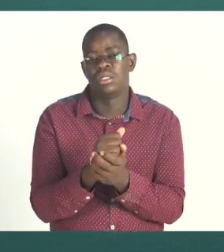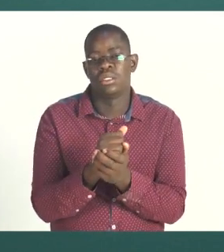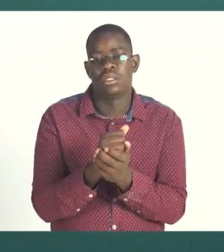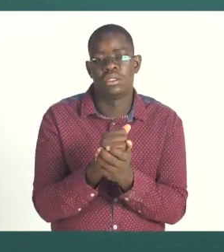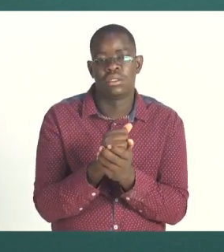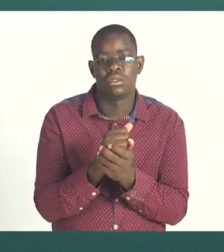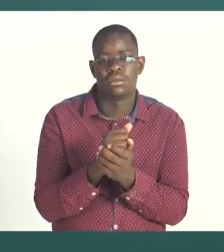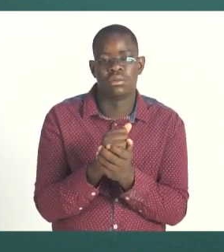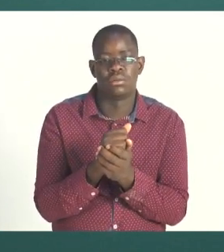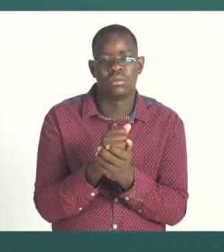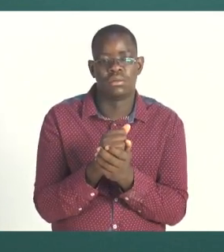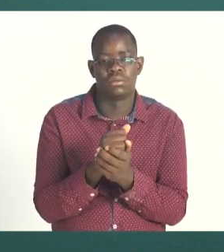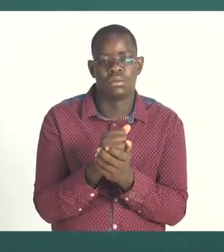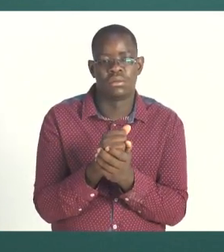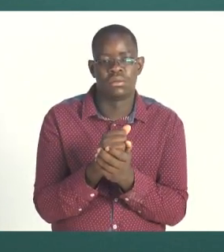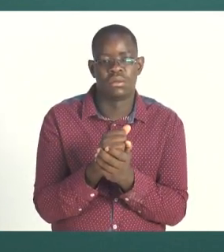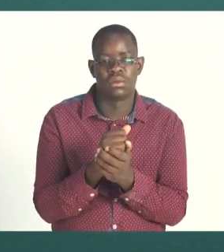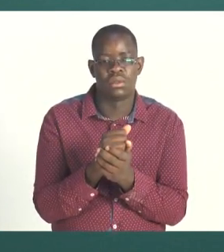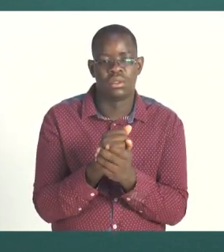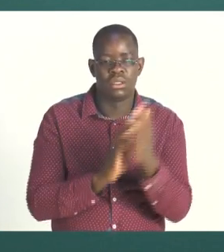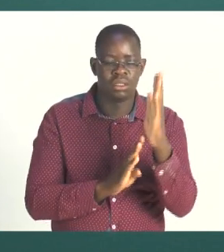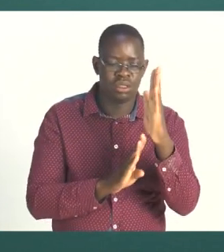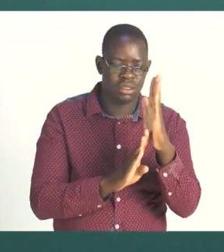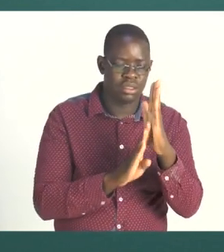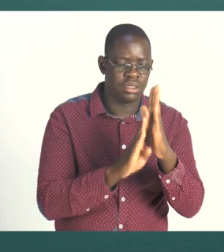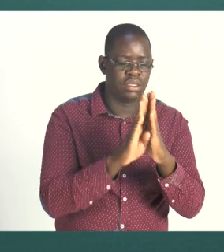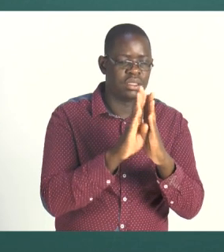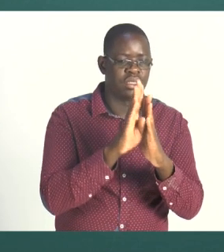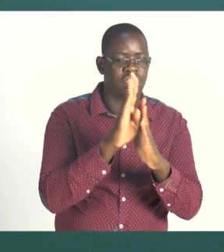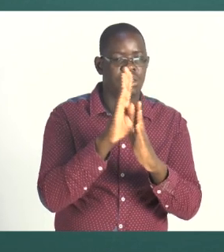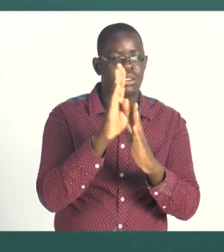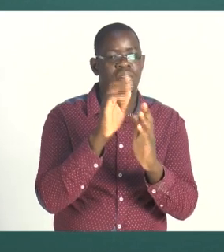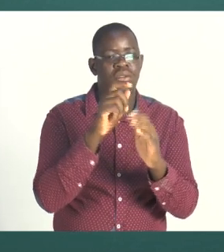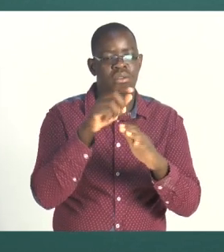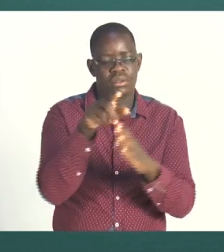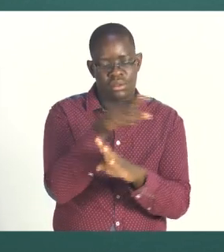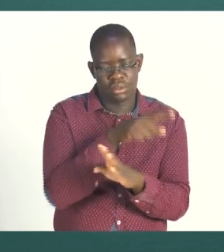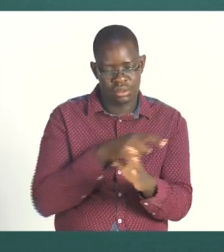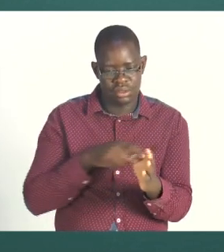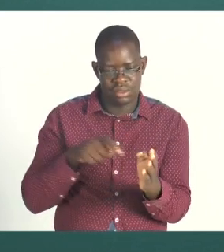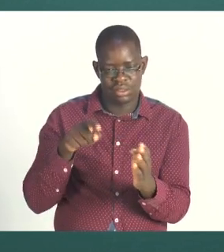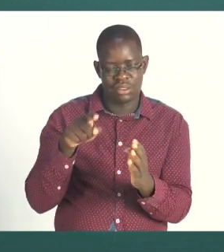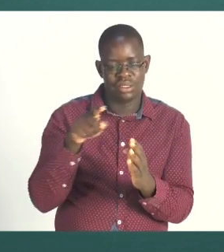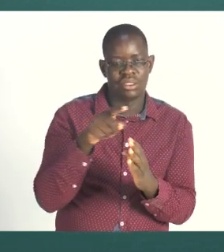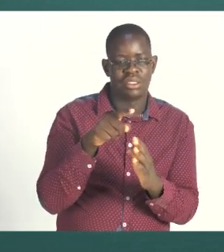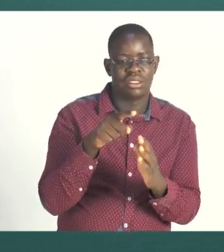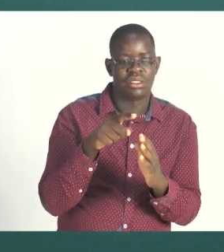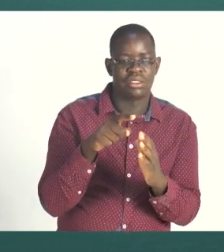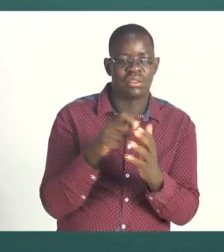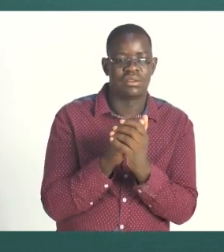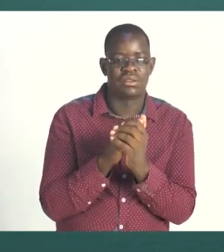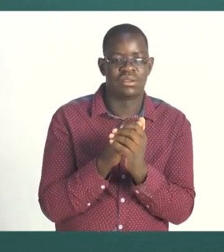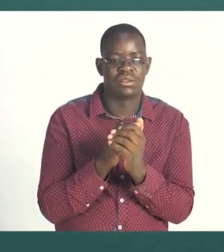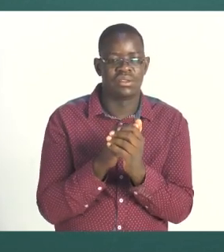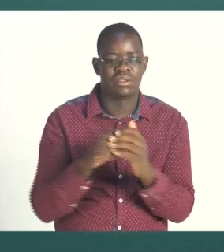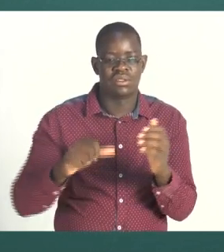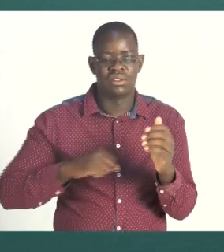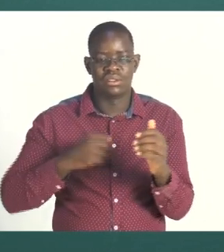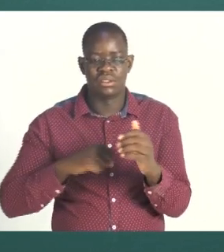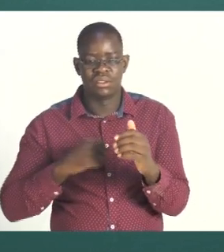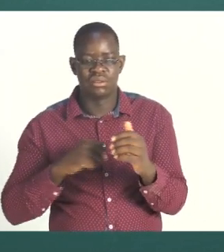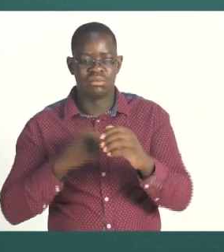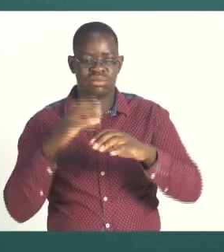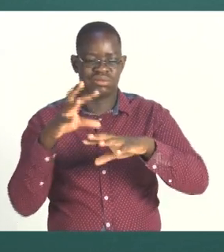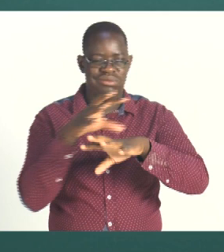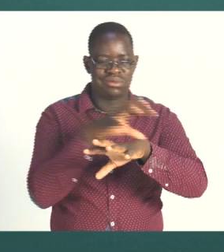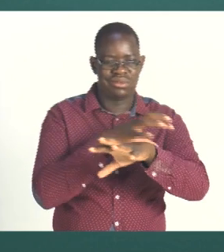land. Another advantage is that the rotation of grazing breaks the life cycle of animal diseases and